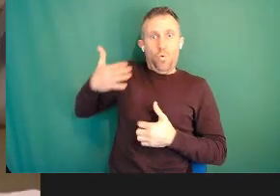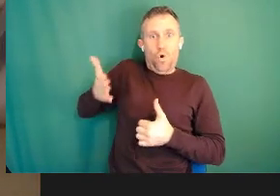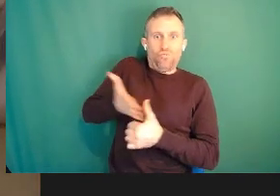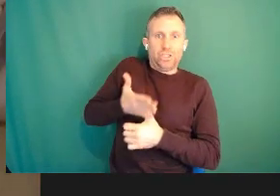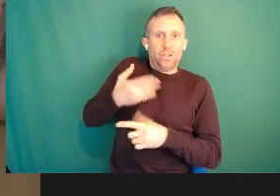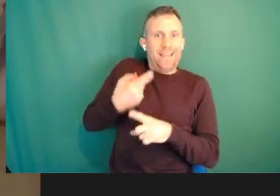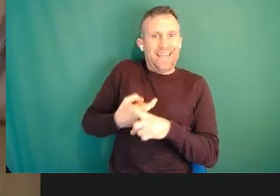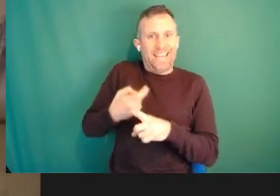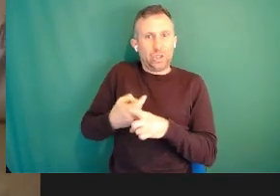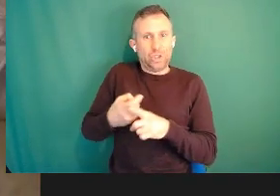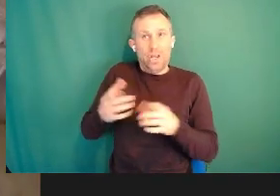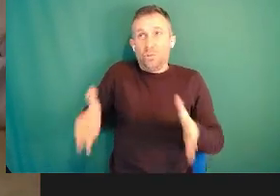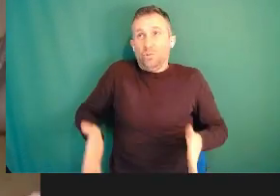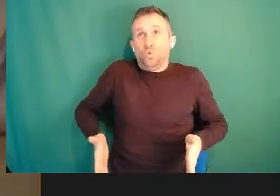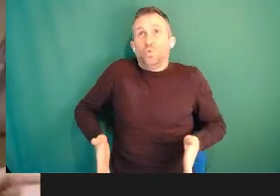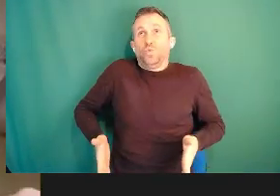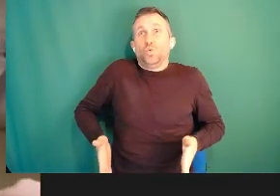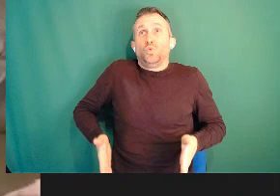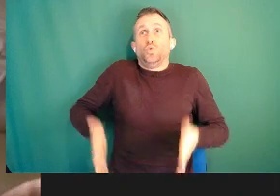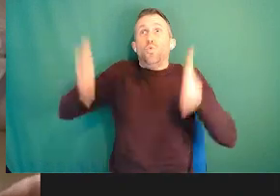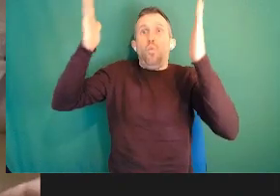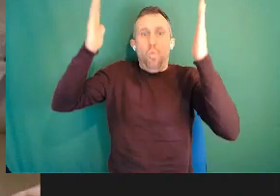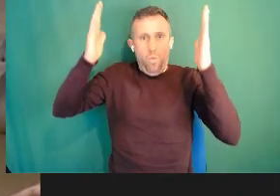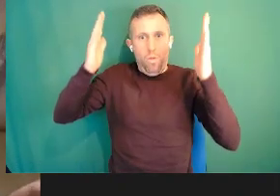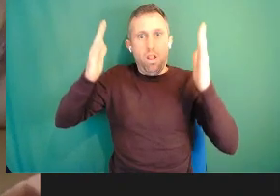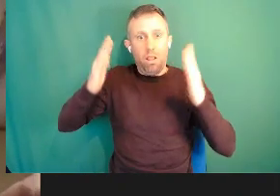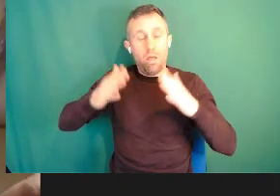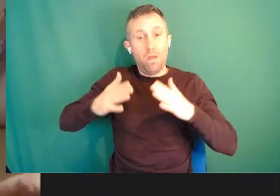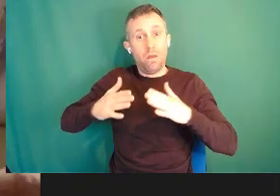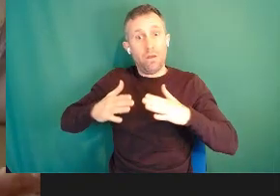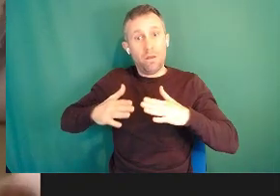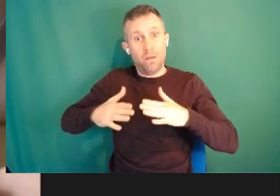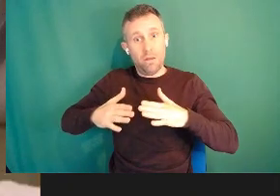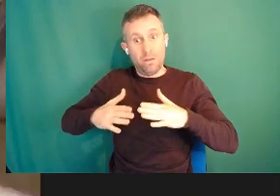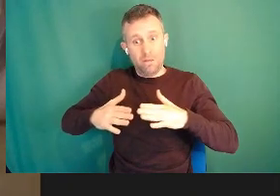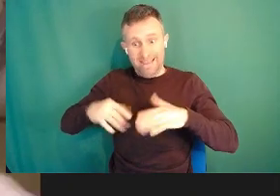at. It goes from, it's probably about a metre